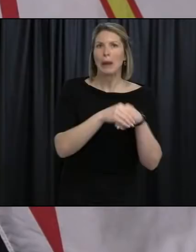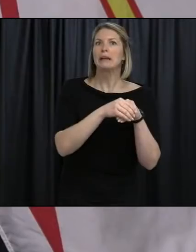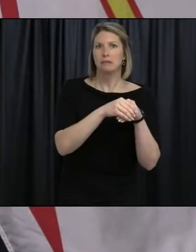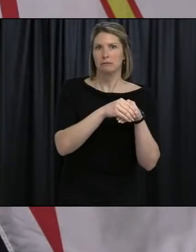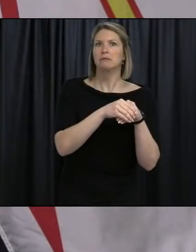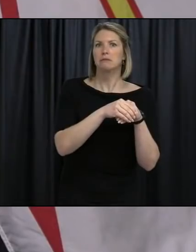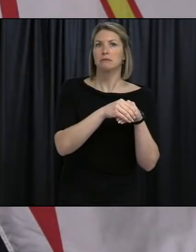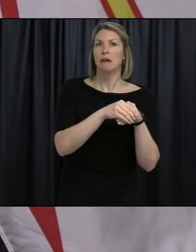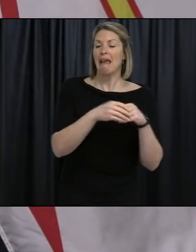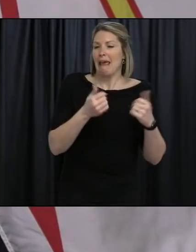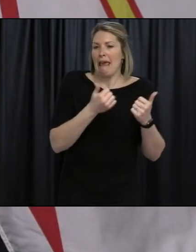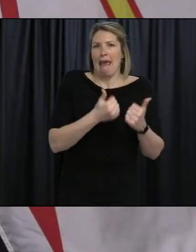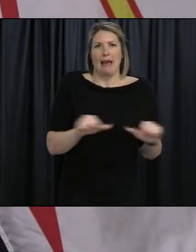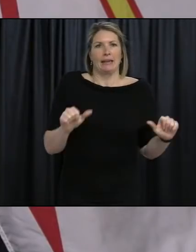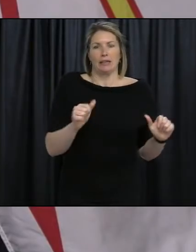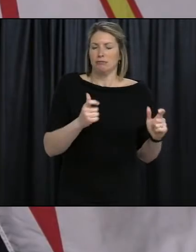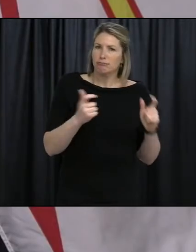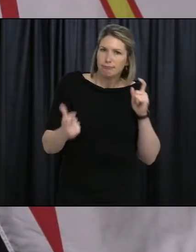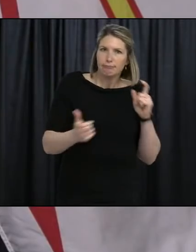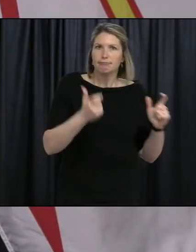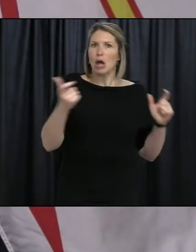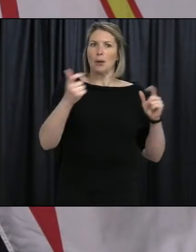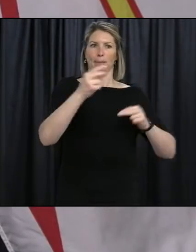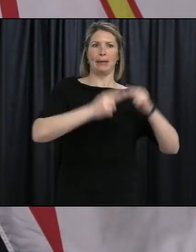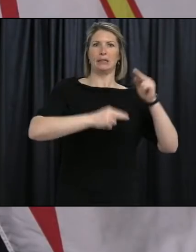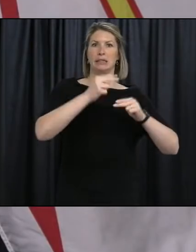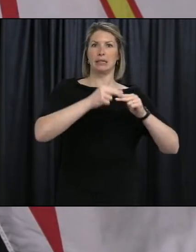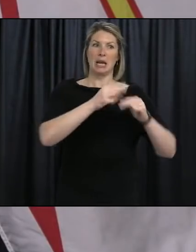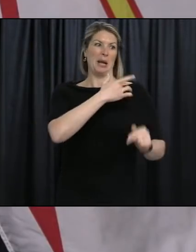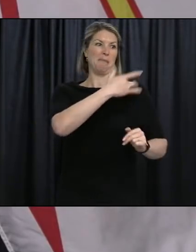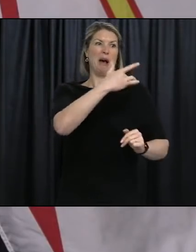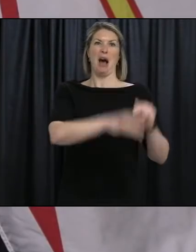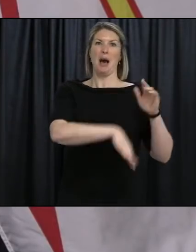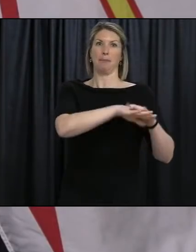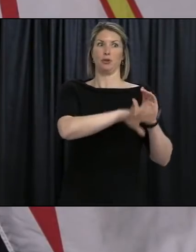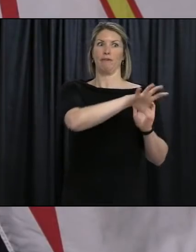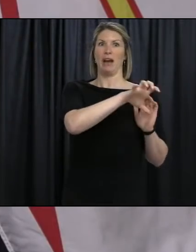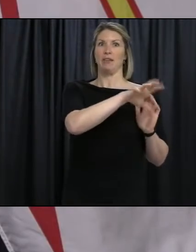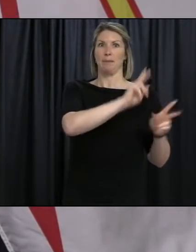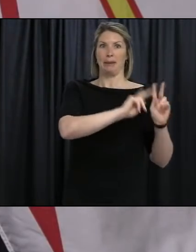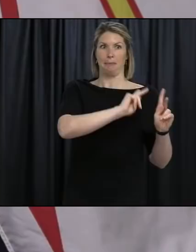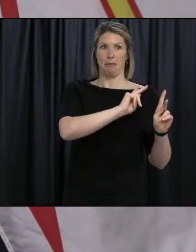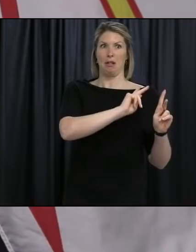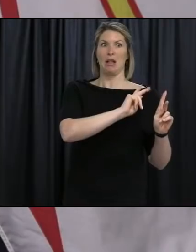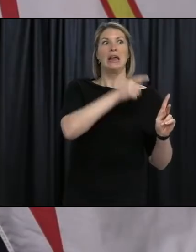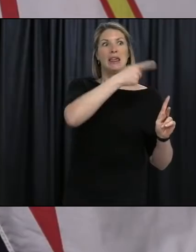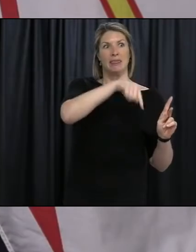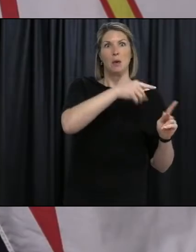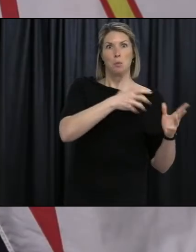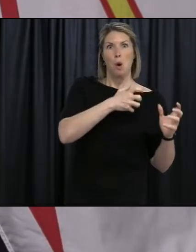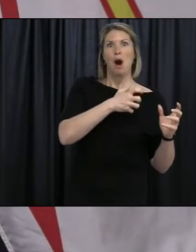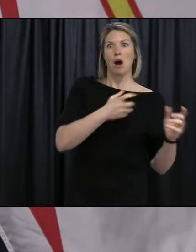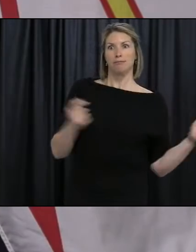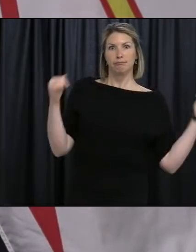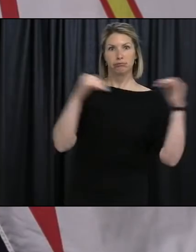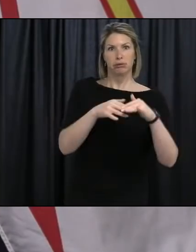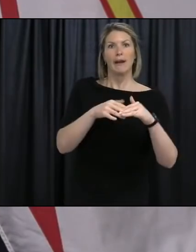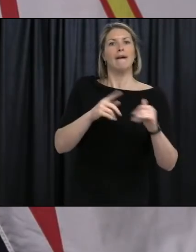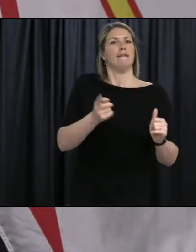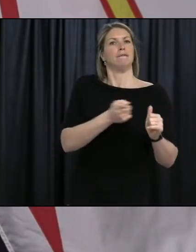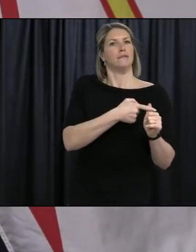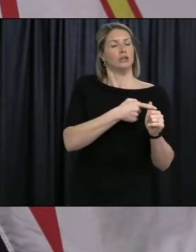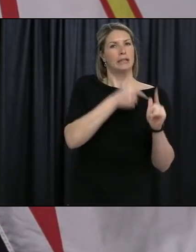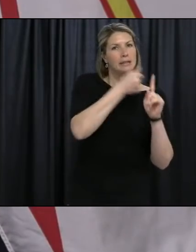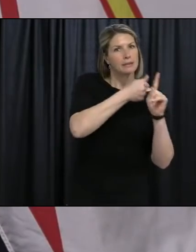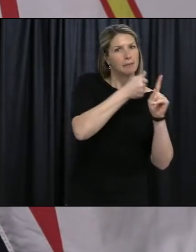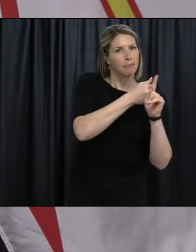Large venues with normal operating capacities of 500 people or more may request approval to host larger gatherings by submitting a